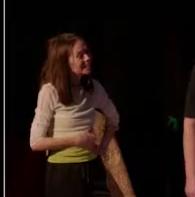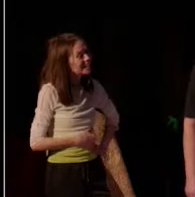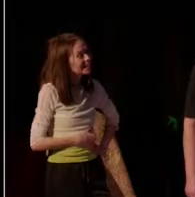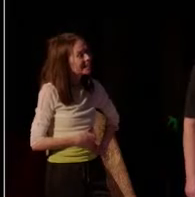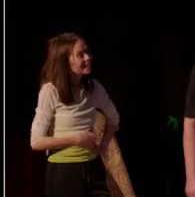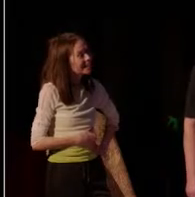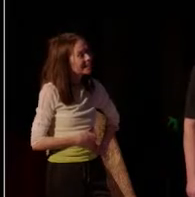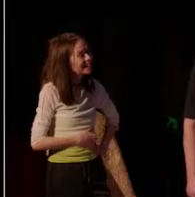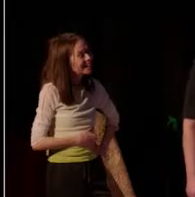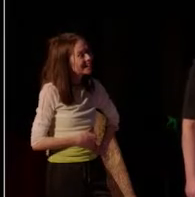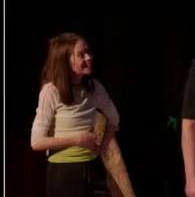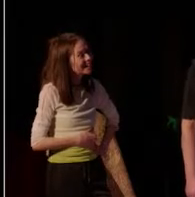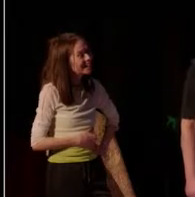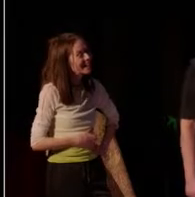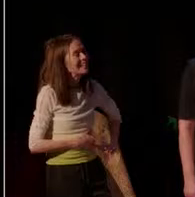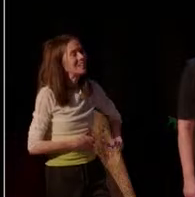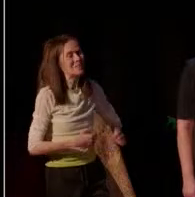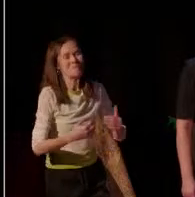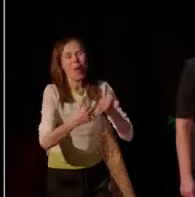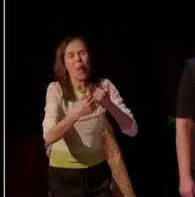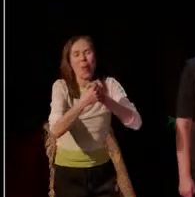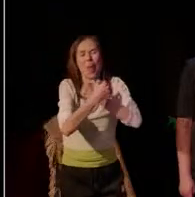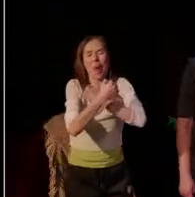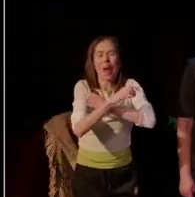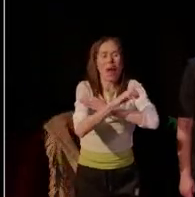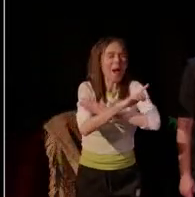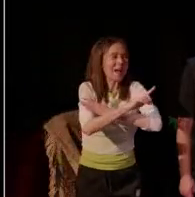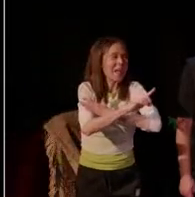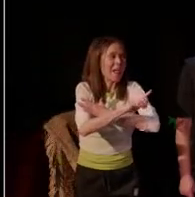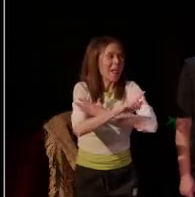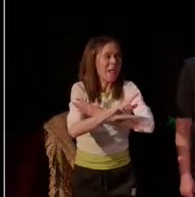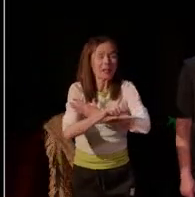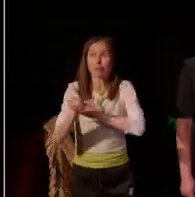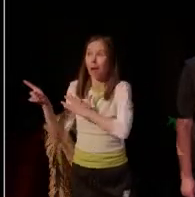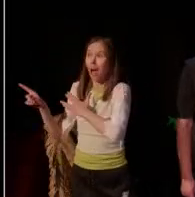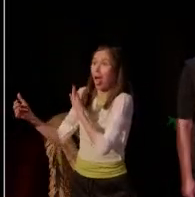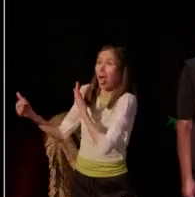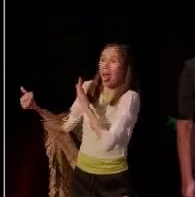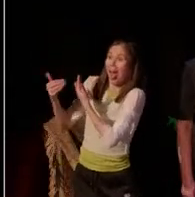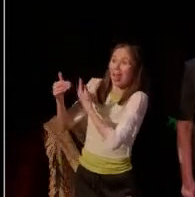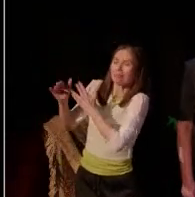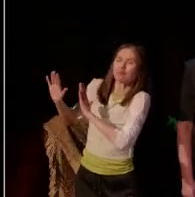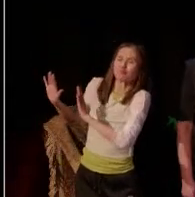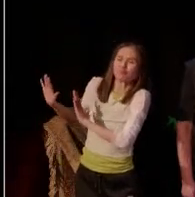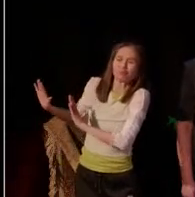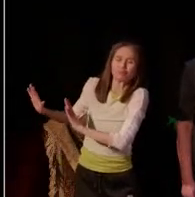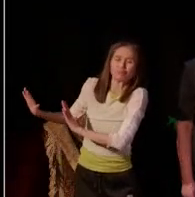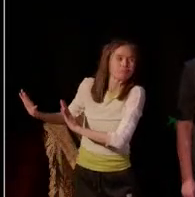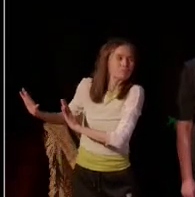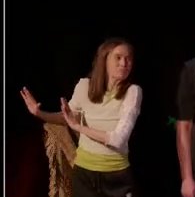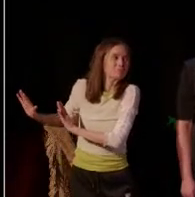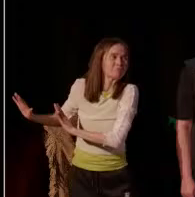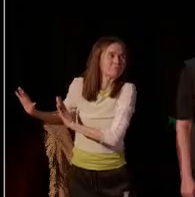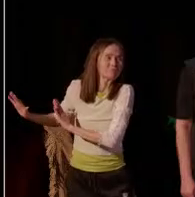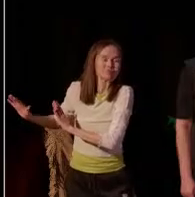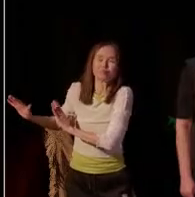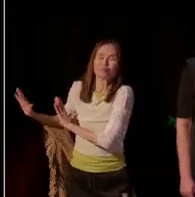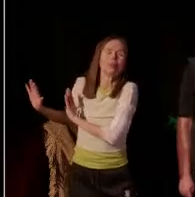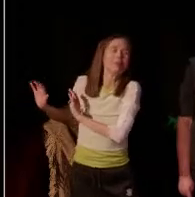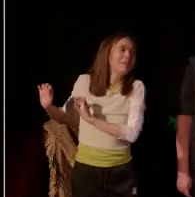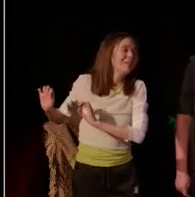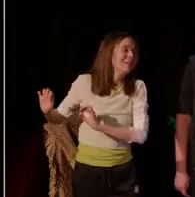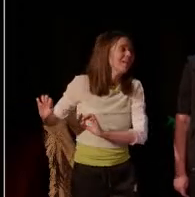Oh, there's time enough for that. No one would dare interrupt your joys with stories of their